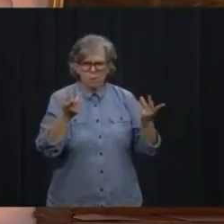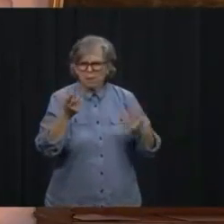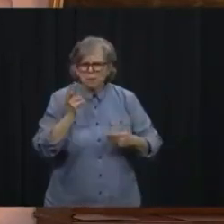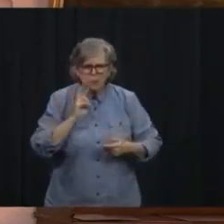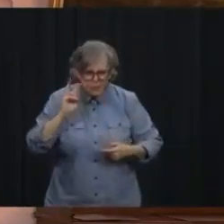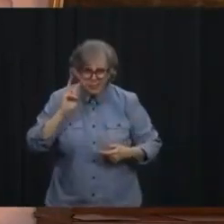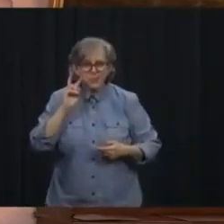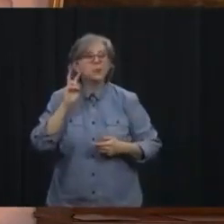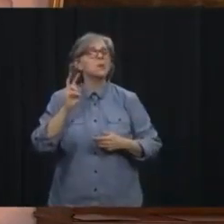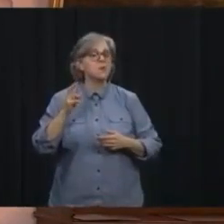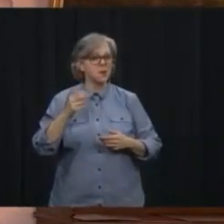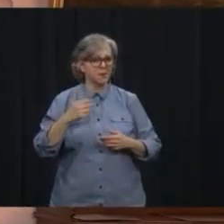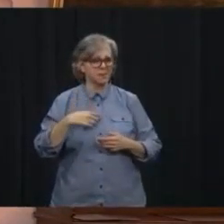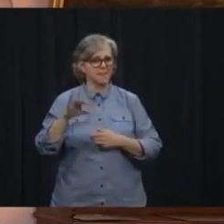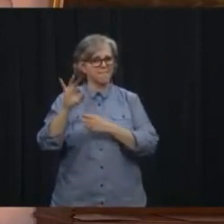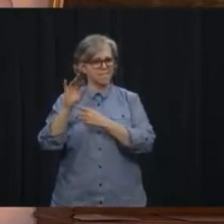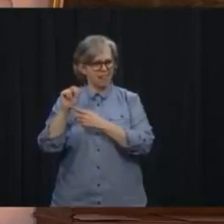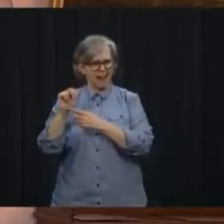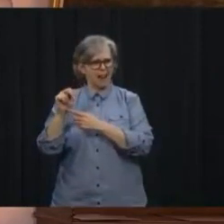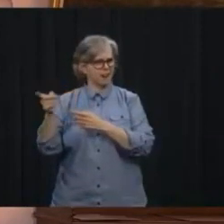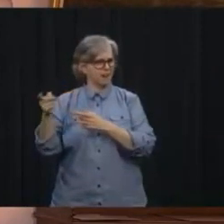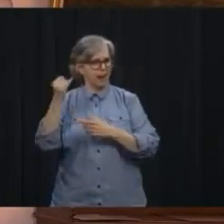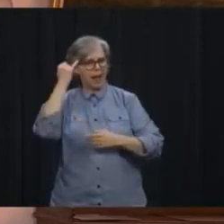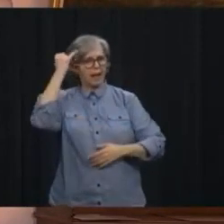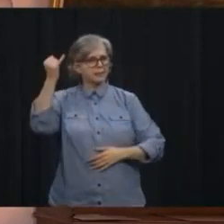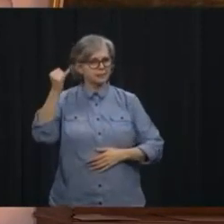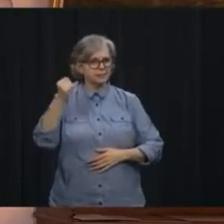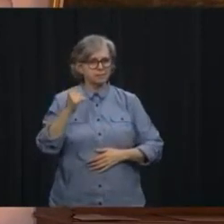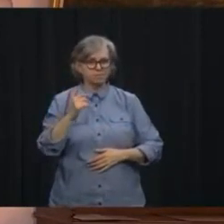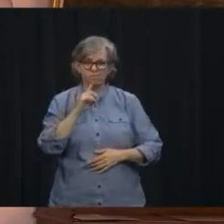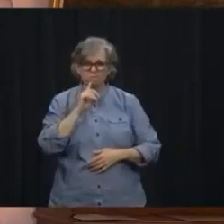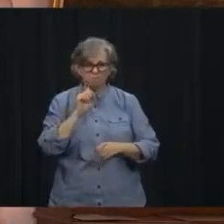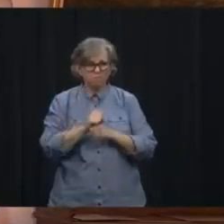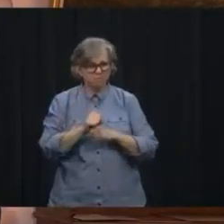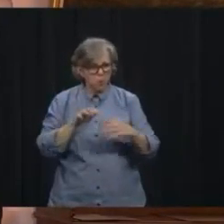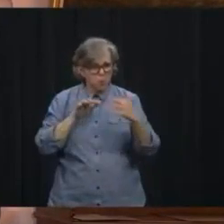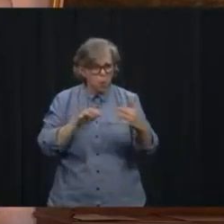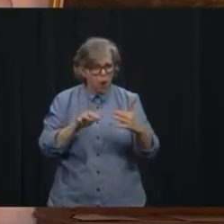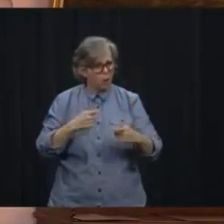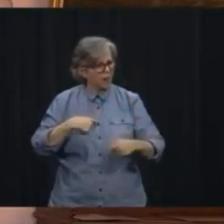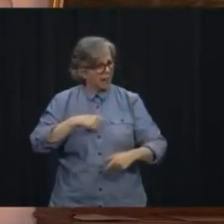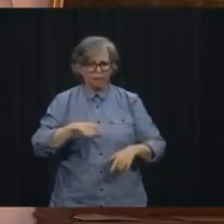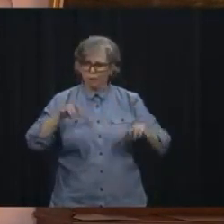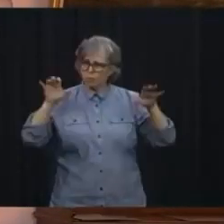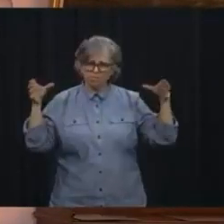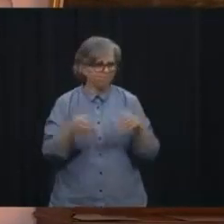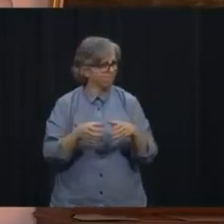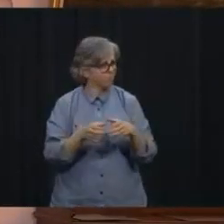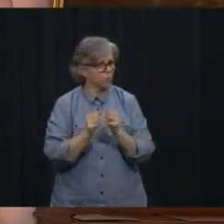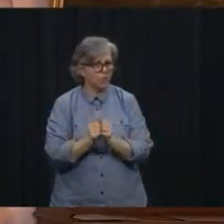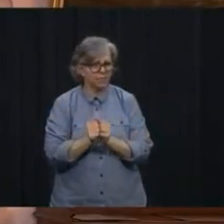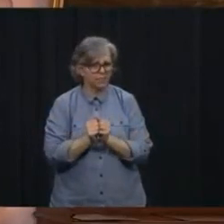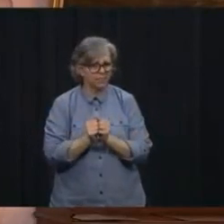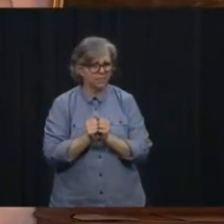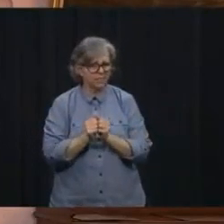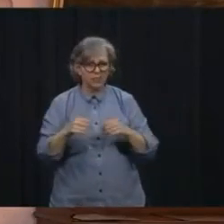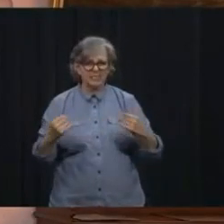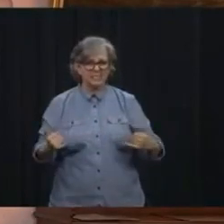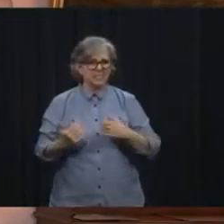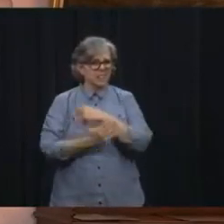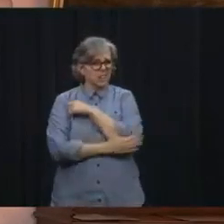I think he got it from his other grandfather, who's a medical doctor, or maybe he got it from Fran too.